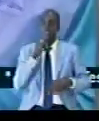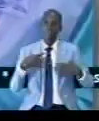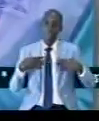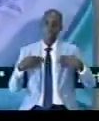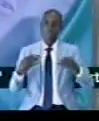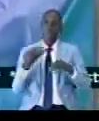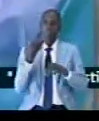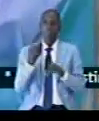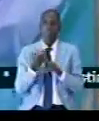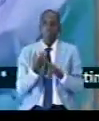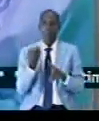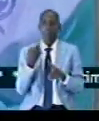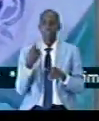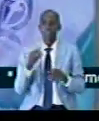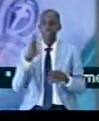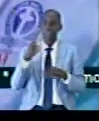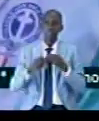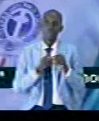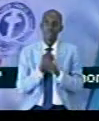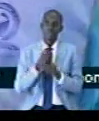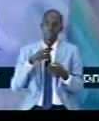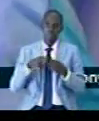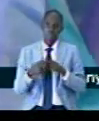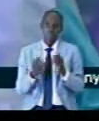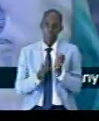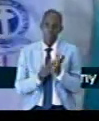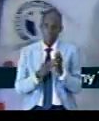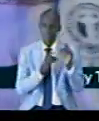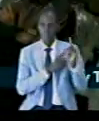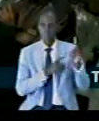problem of 7 years. Praise the Lord.